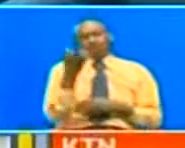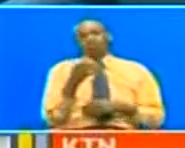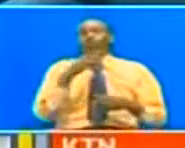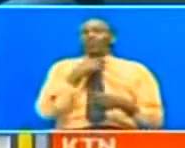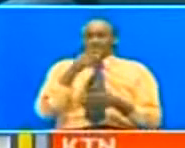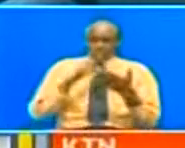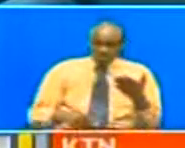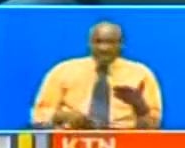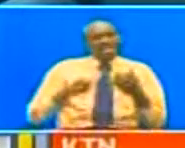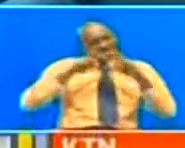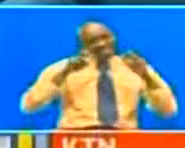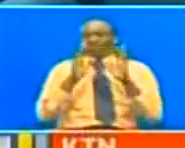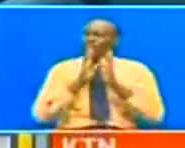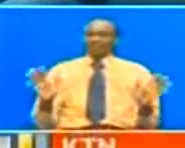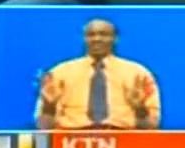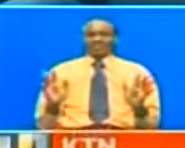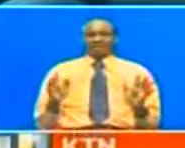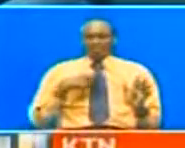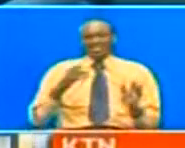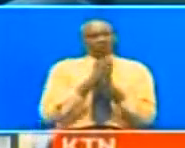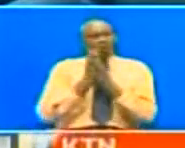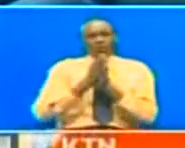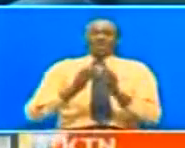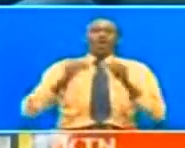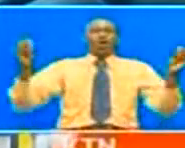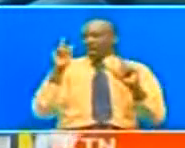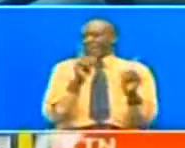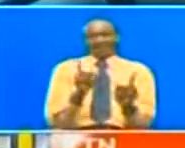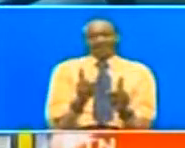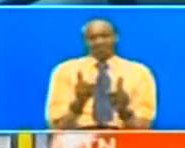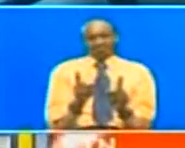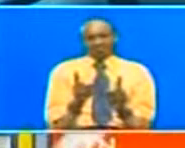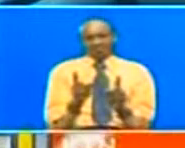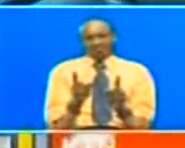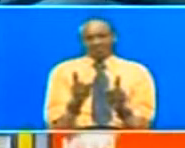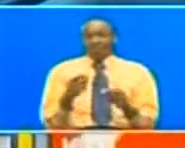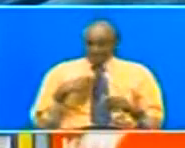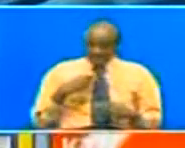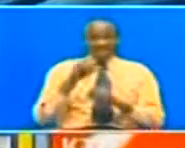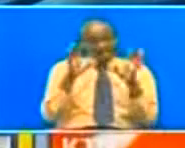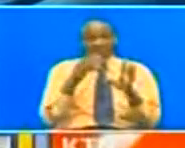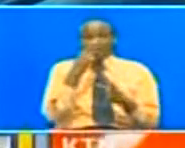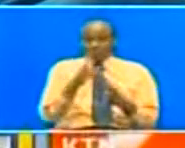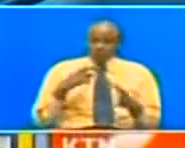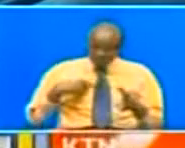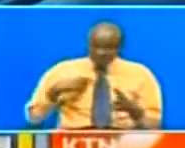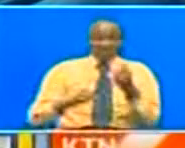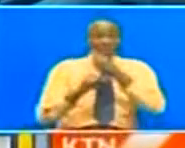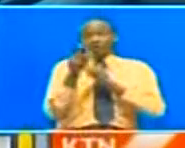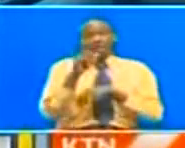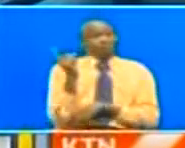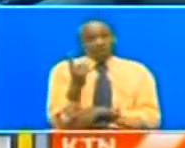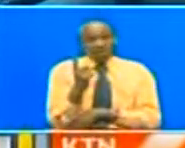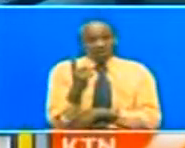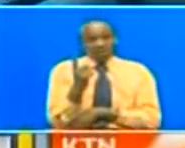wanted investigation to be done, not stories. Okay, you need to be clear. You know, I'm clear. You are only taking sides with them. You also want to be